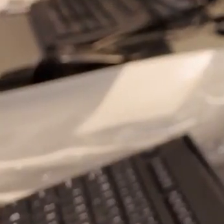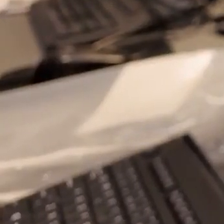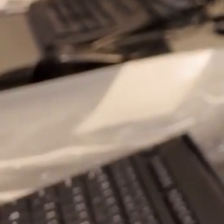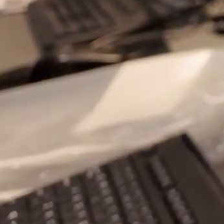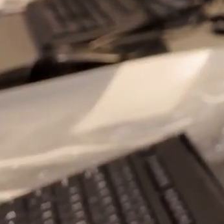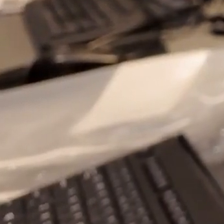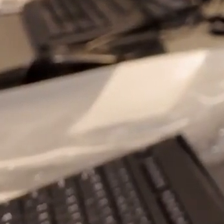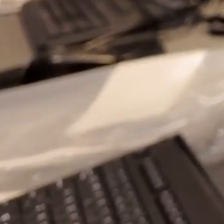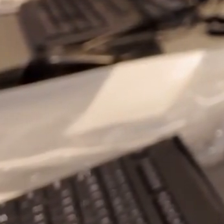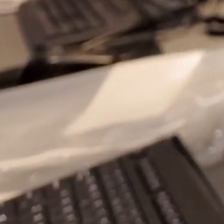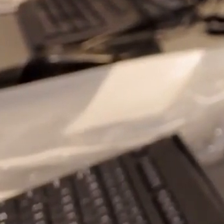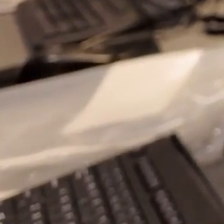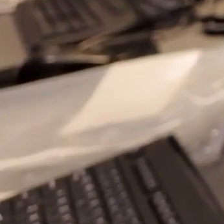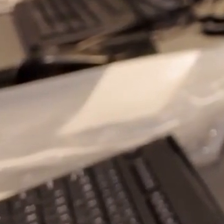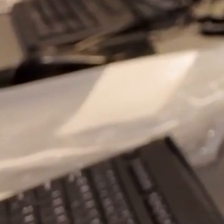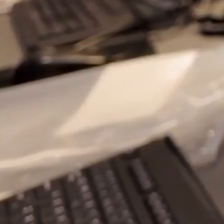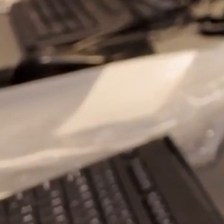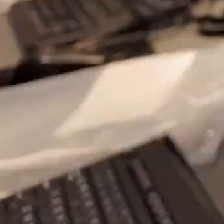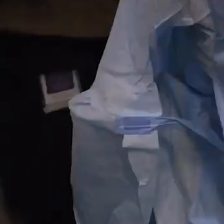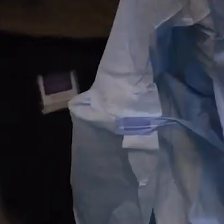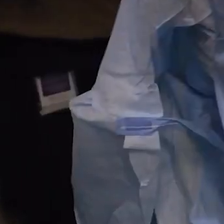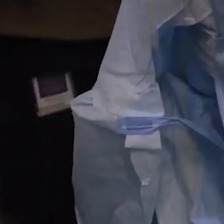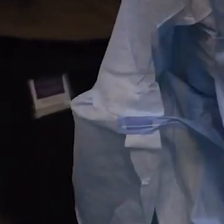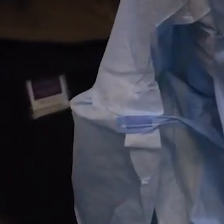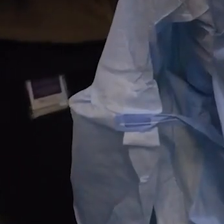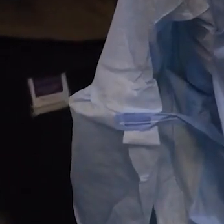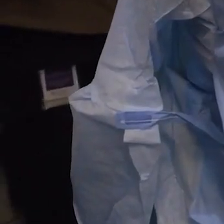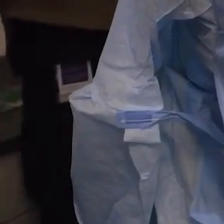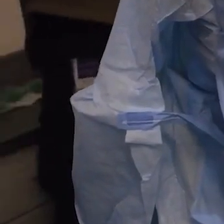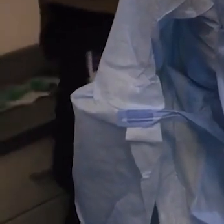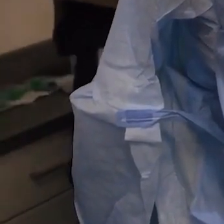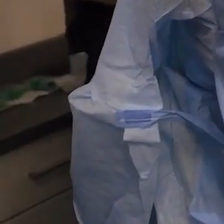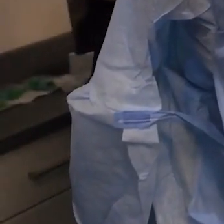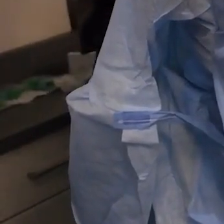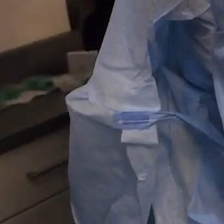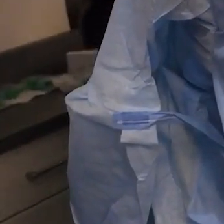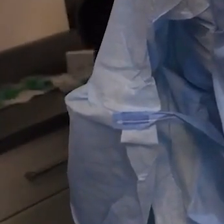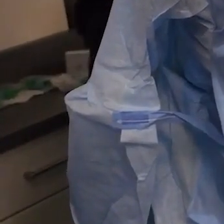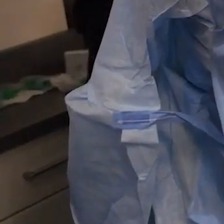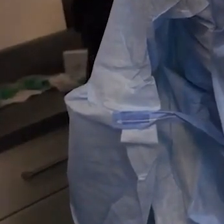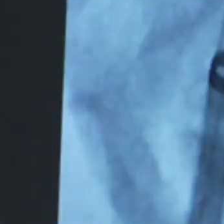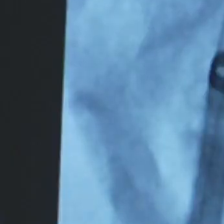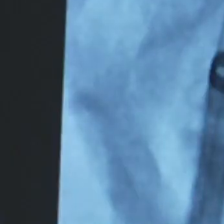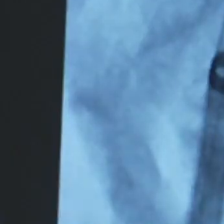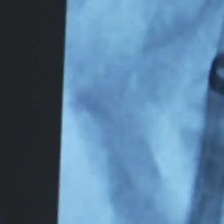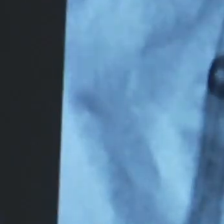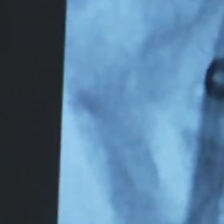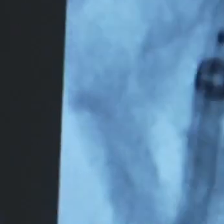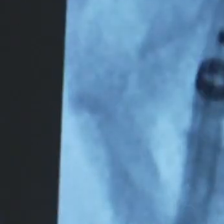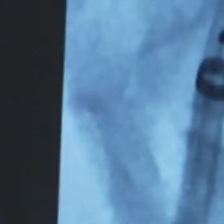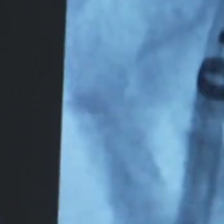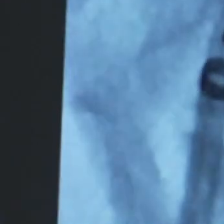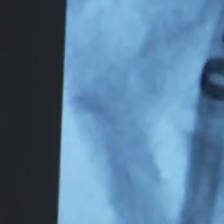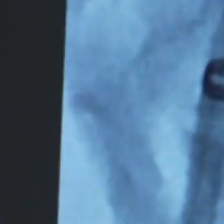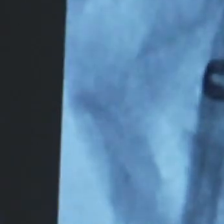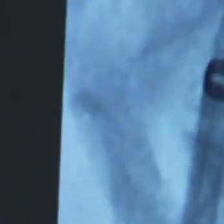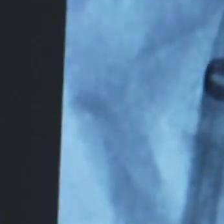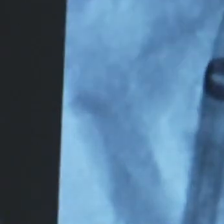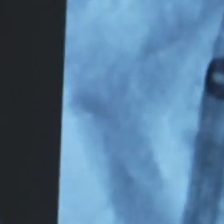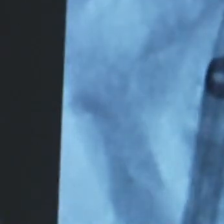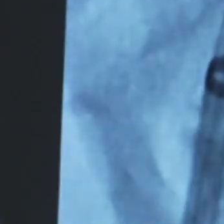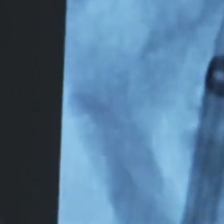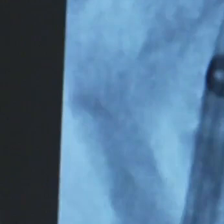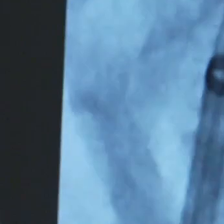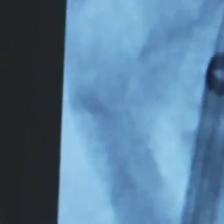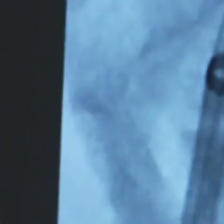clinical trial testing a new procedure to install the e-shunt involves interventional radiology. The e-shunt is delivered through a vein